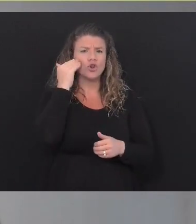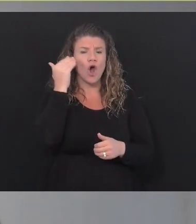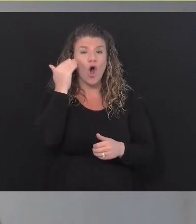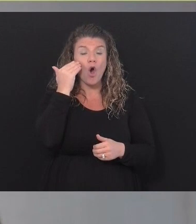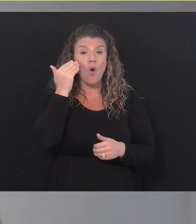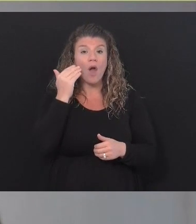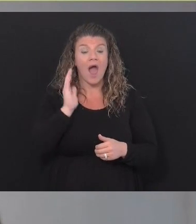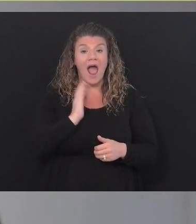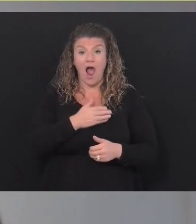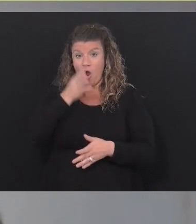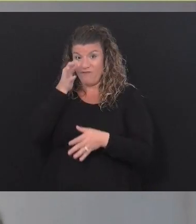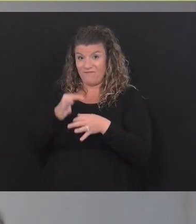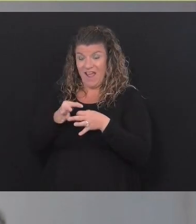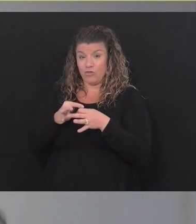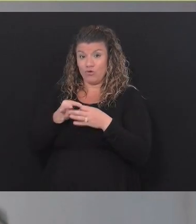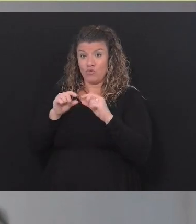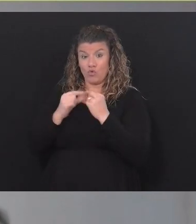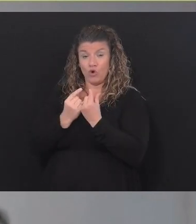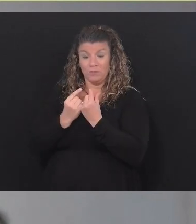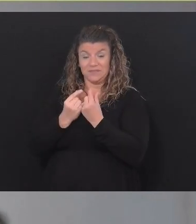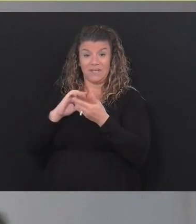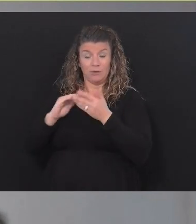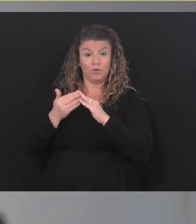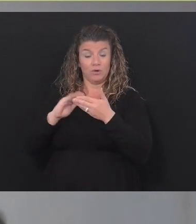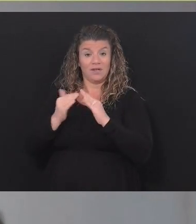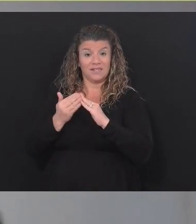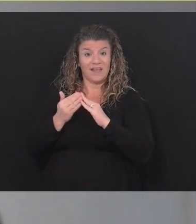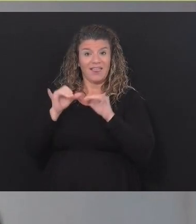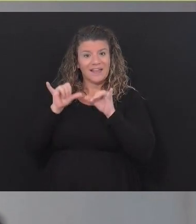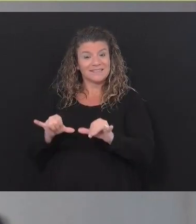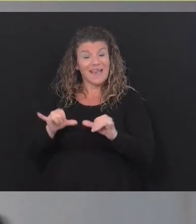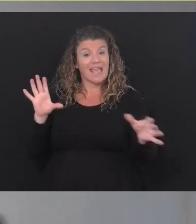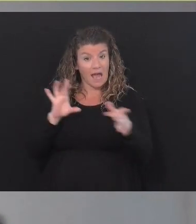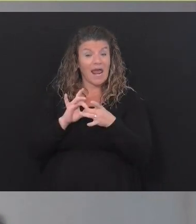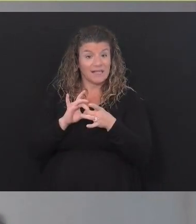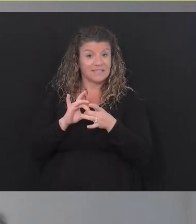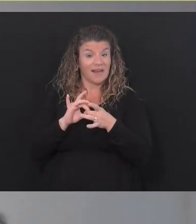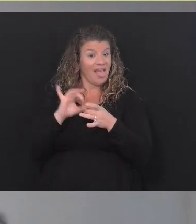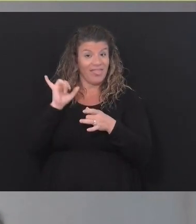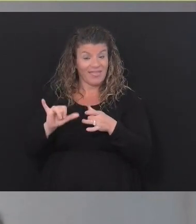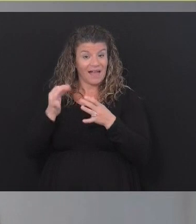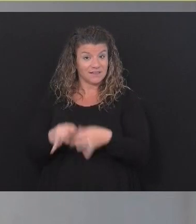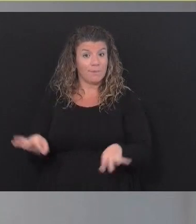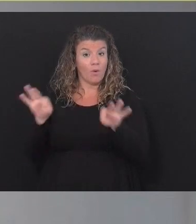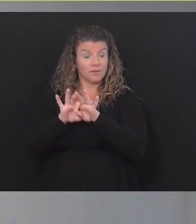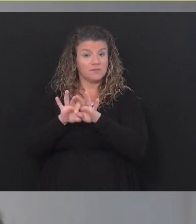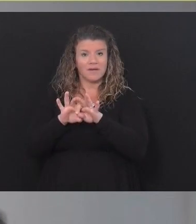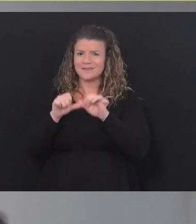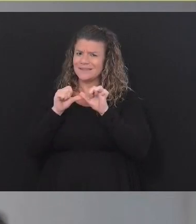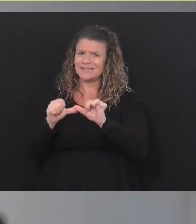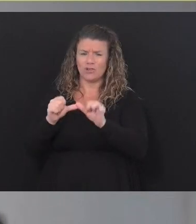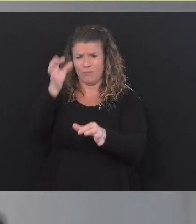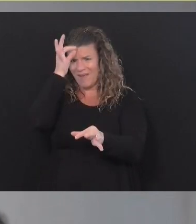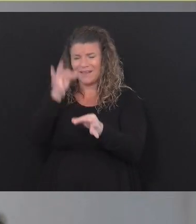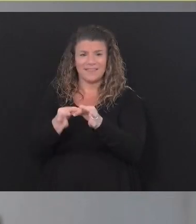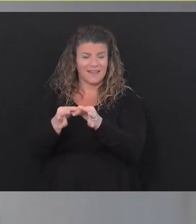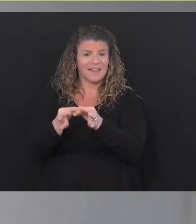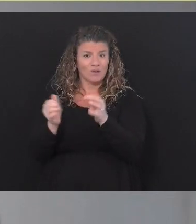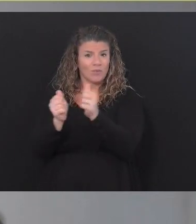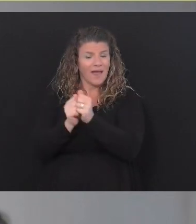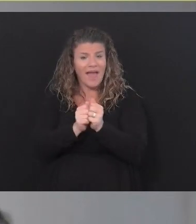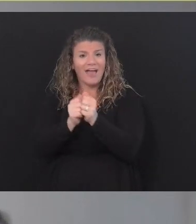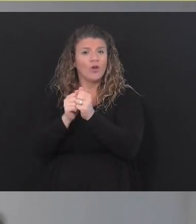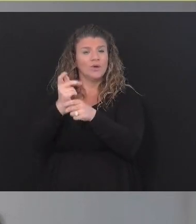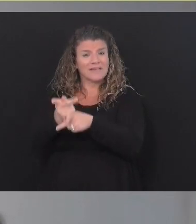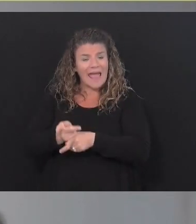of our faith-based organizations and communities stay connected, to stay a faith-based community, to take